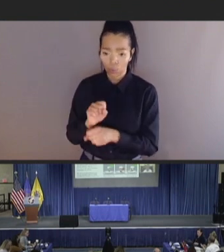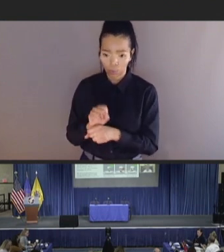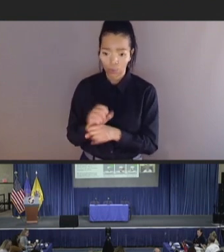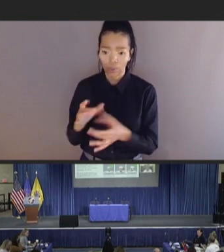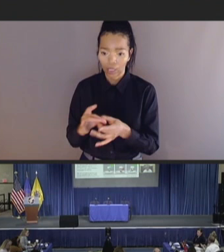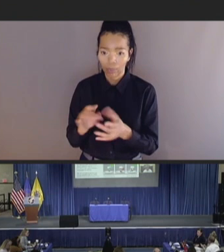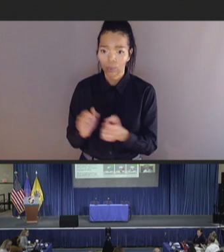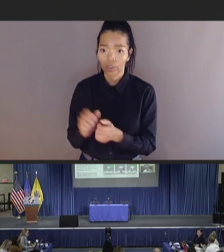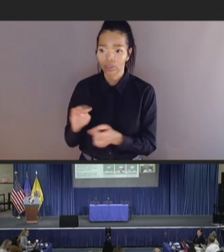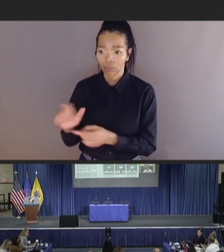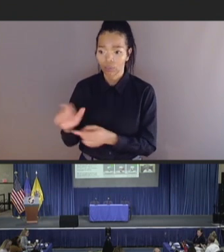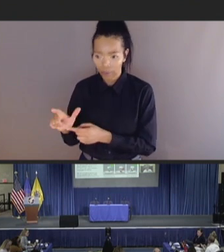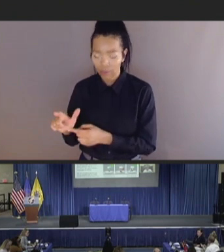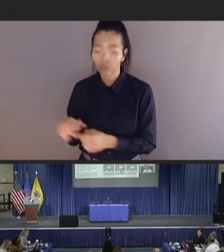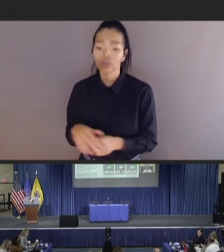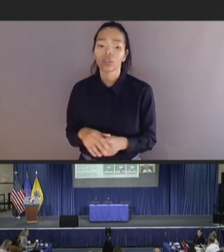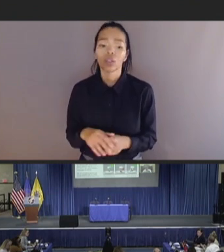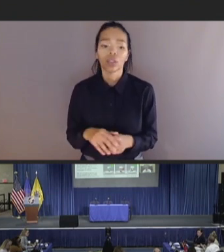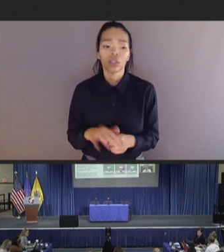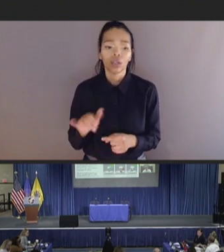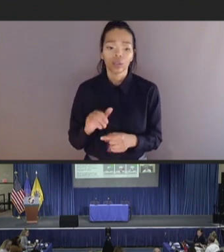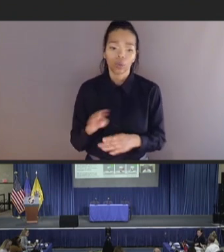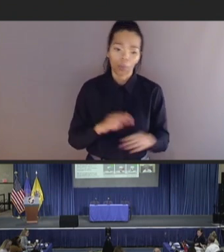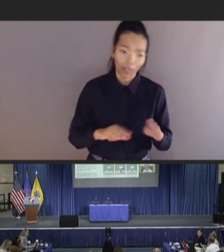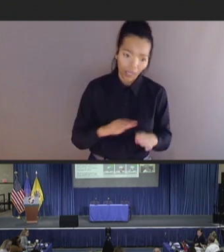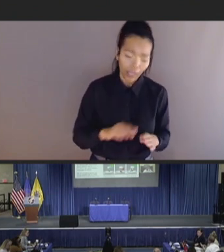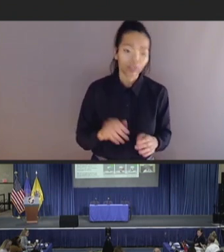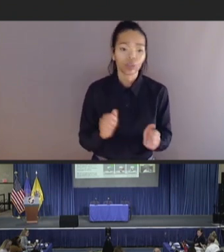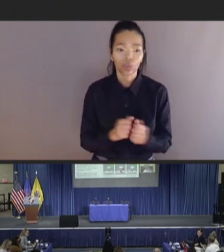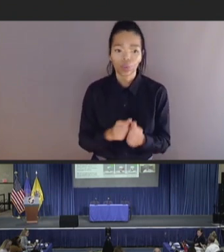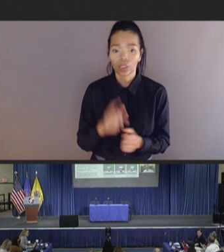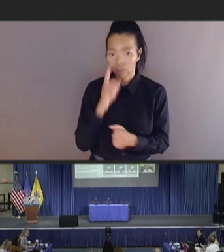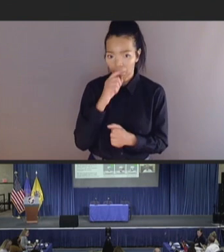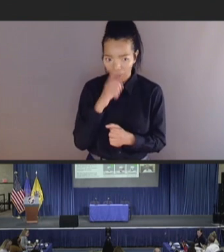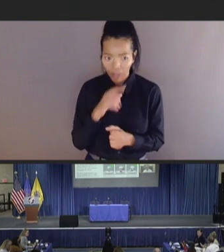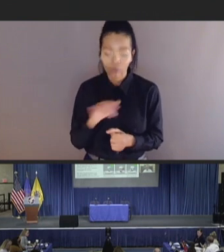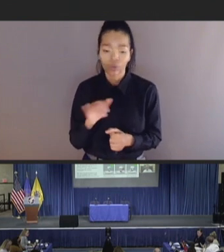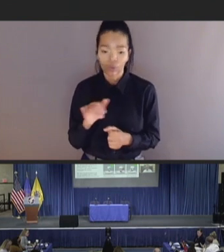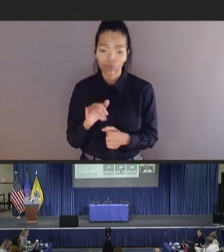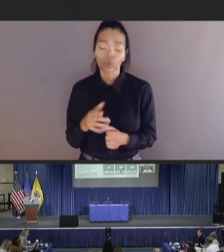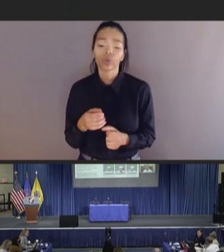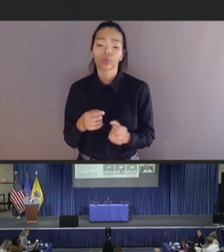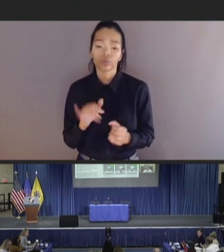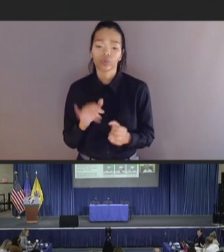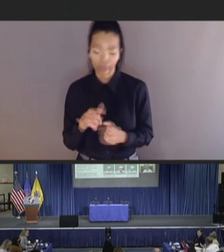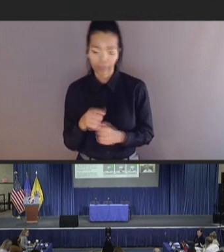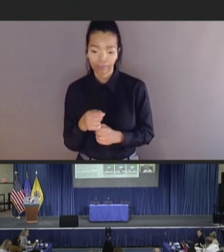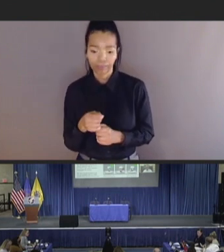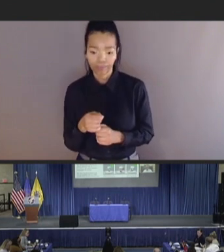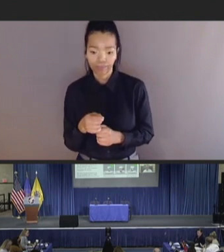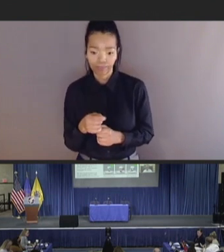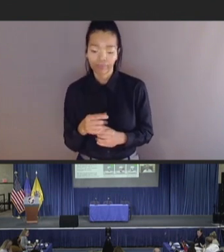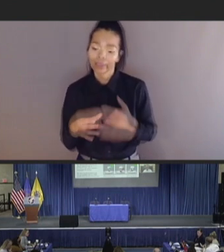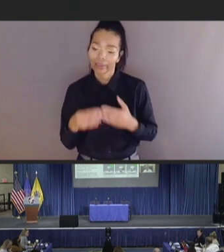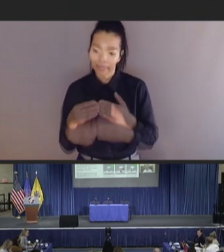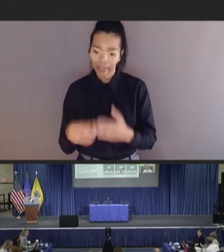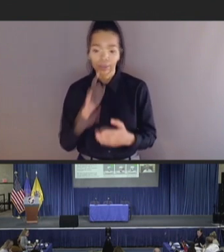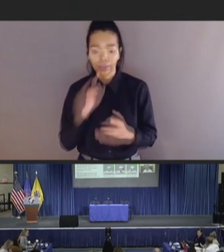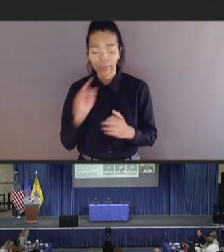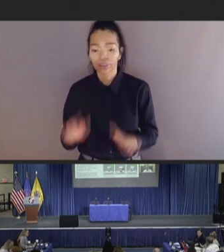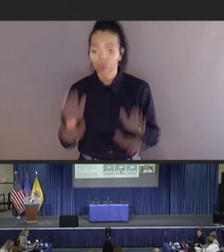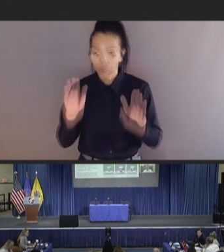Phil, our expertise in visual biology and mouse models with expertise in immunogen design has led to an incredible number